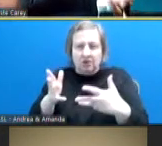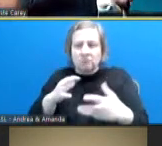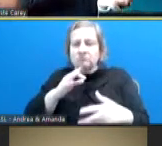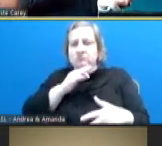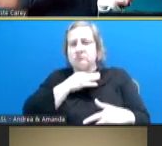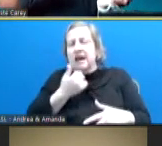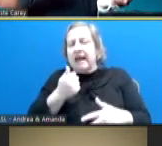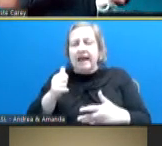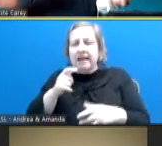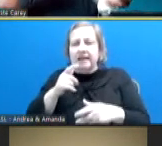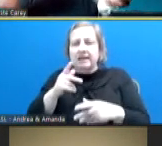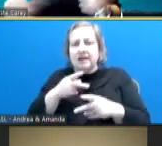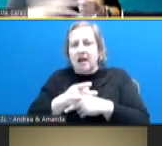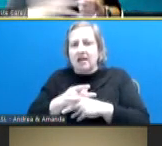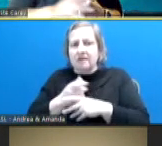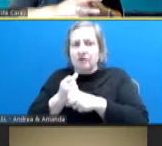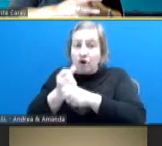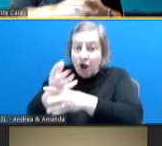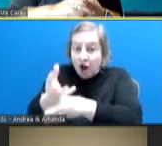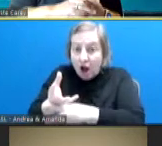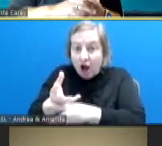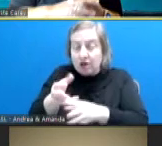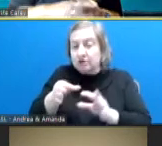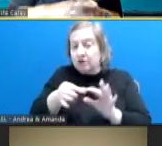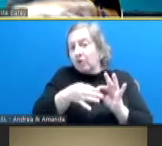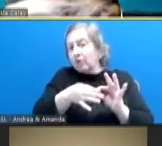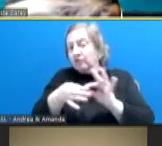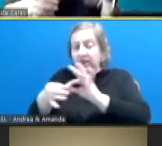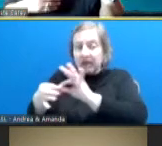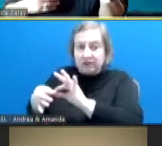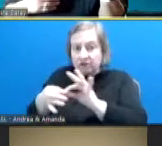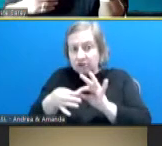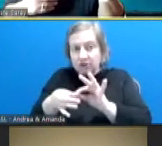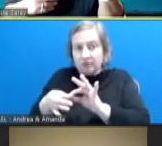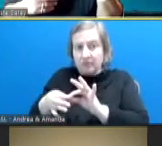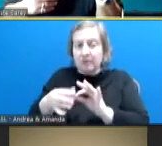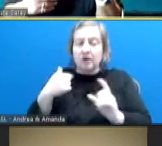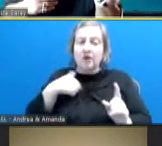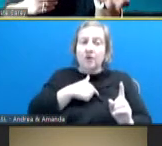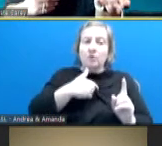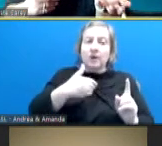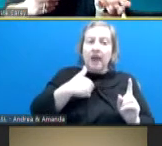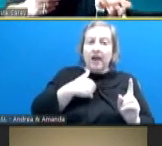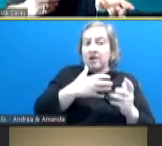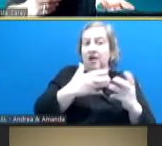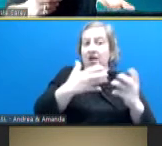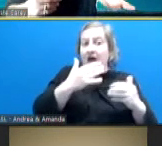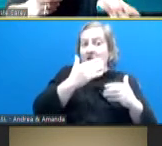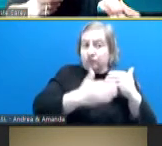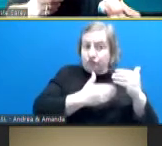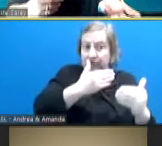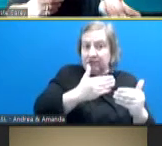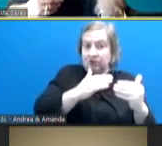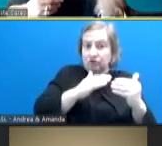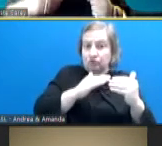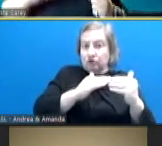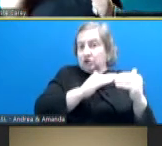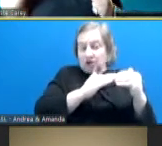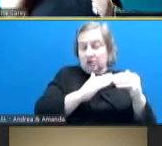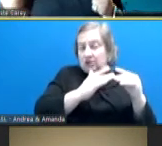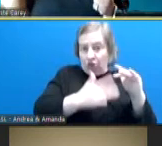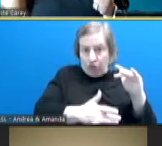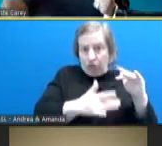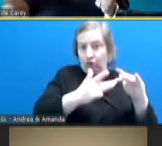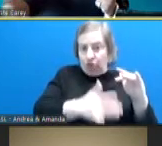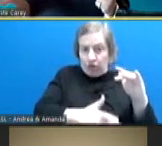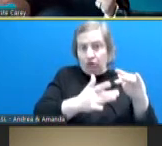kind of causal or correlative relationship between the fact that we've had a lot of procedural justice lapses,